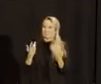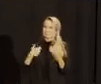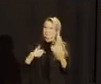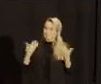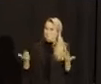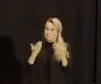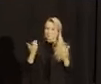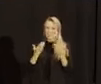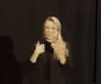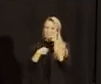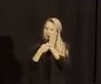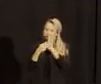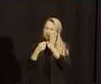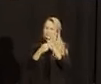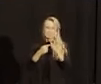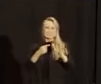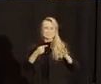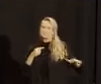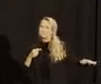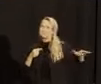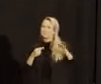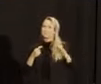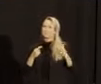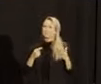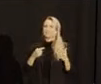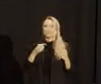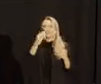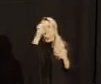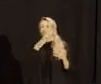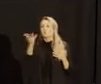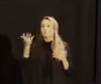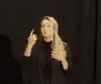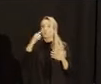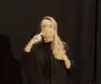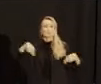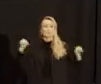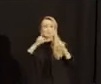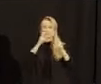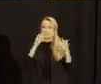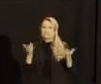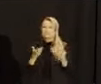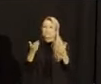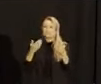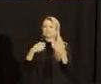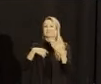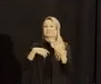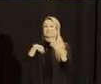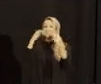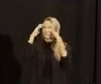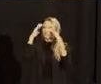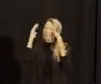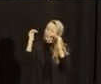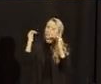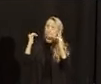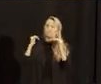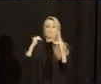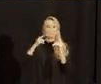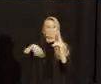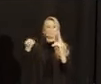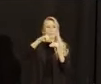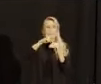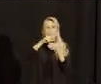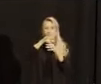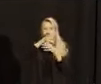look across to, and my hope for everyone here is that as you are in this space, in